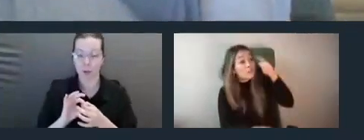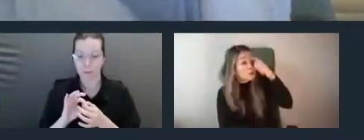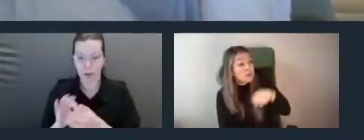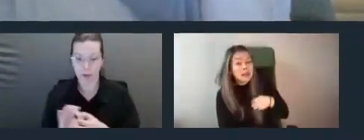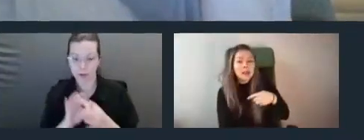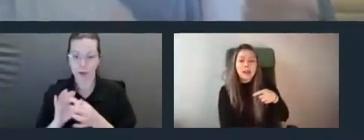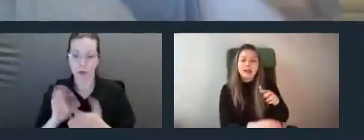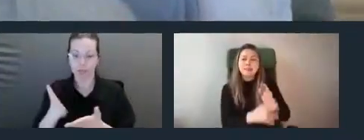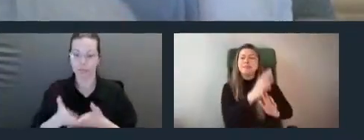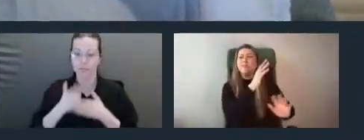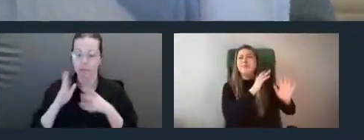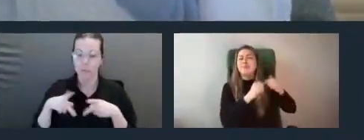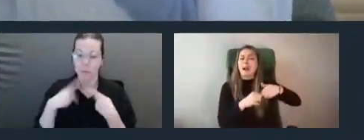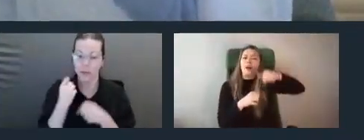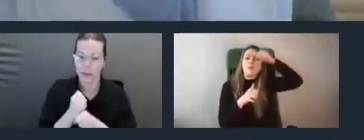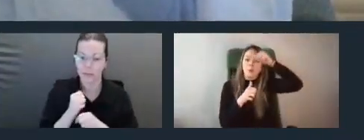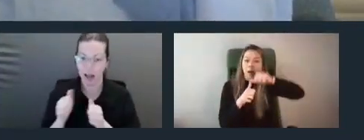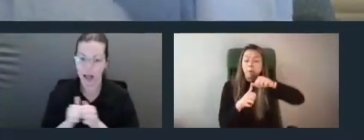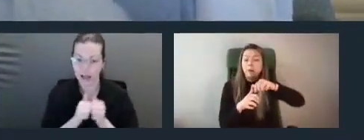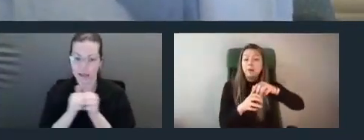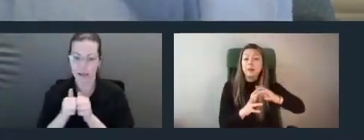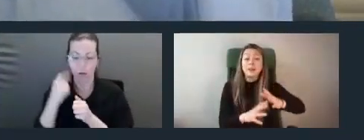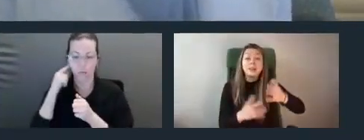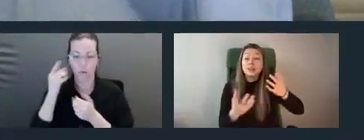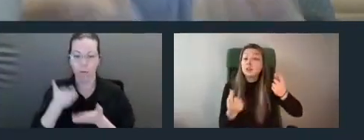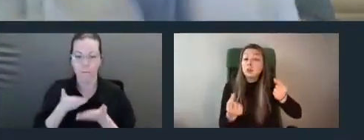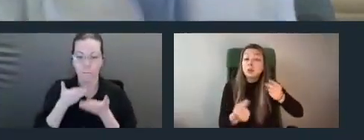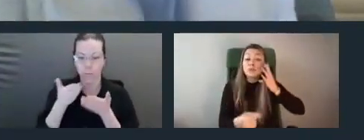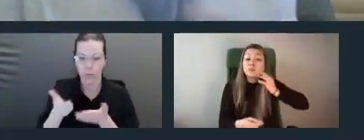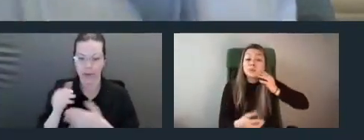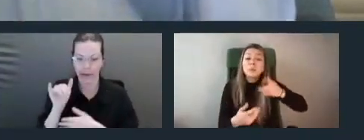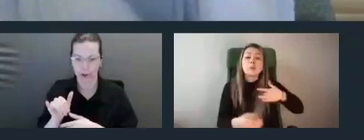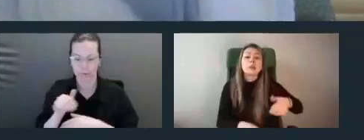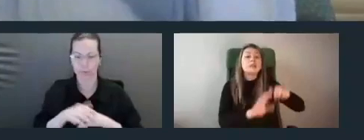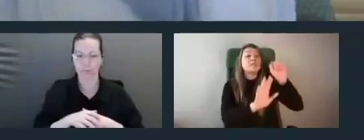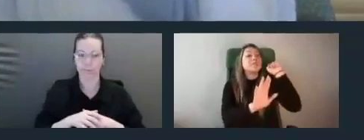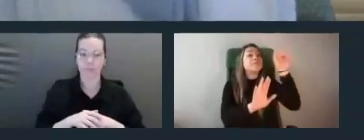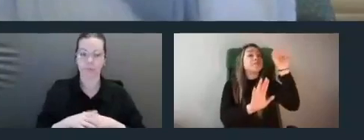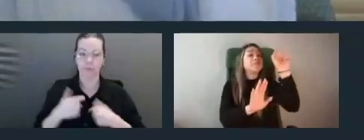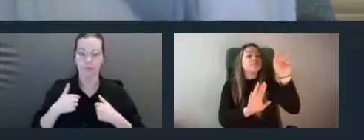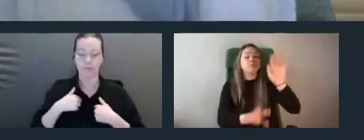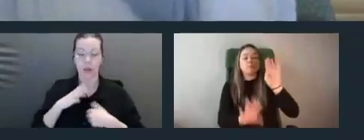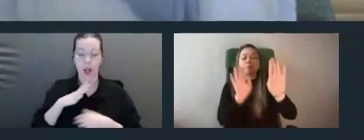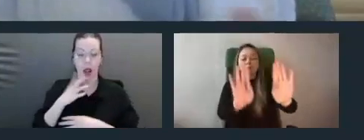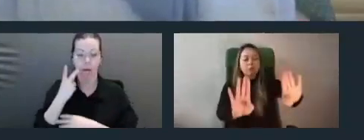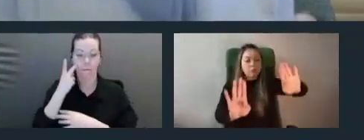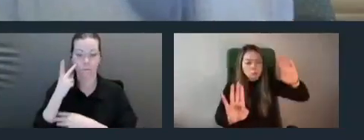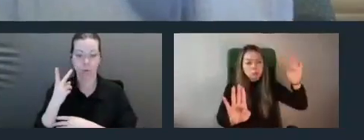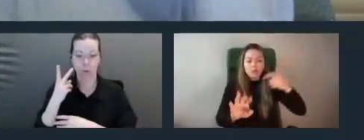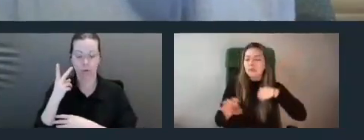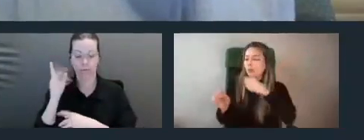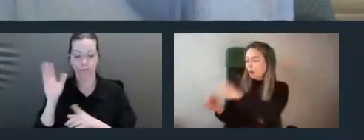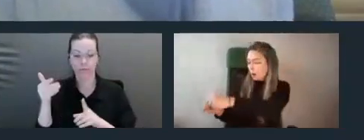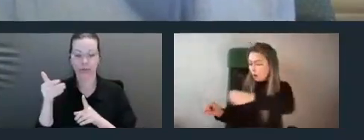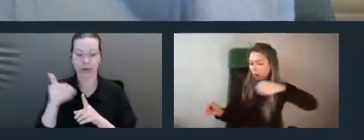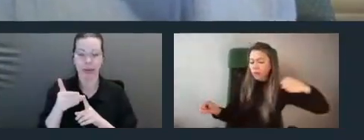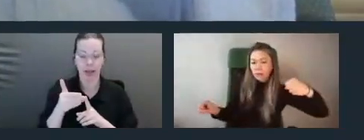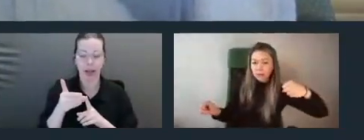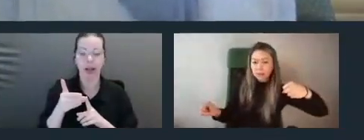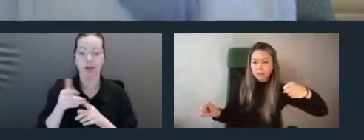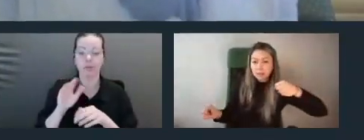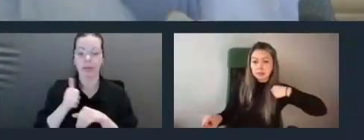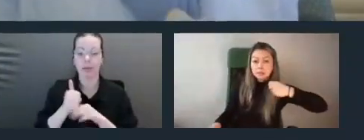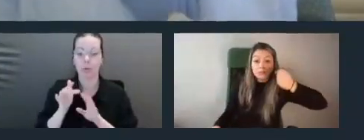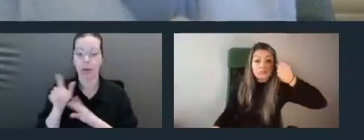experience, it was just someone opening the door, and I remember handing my flyer and not realizing that the person